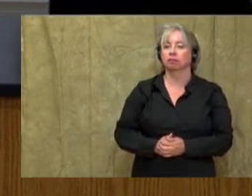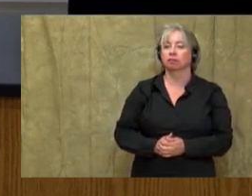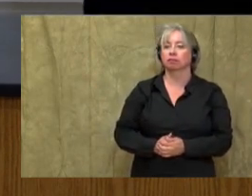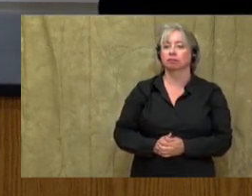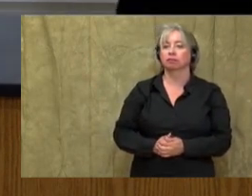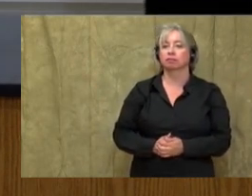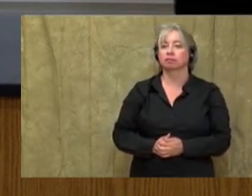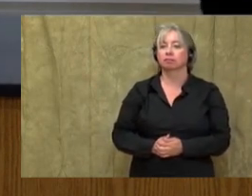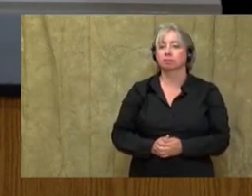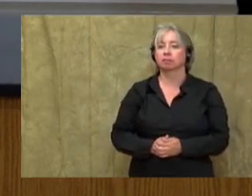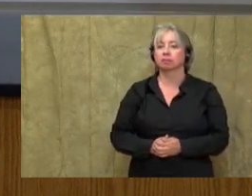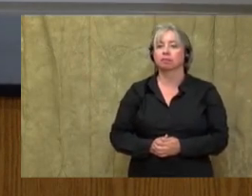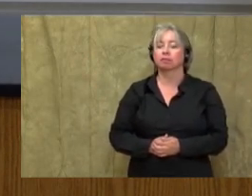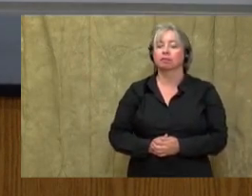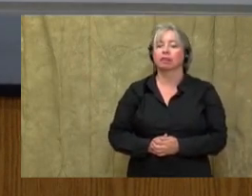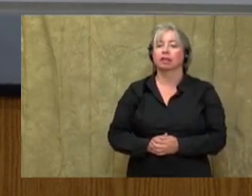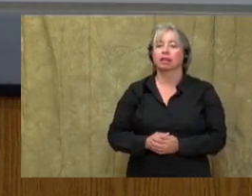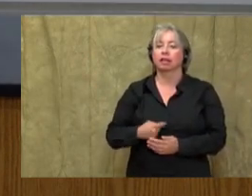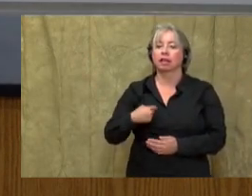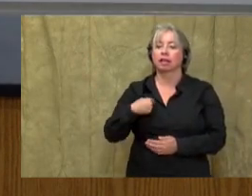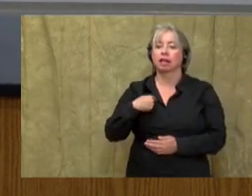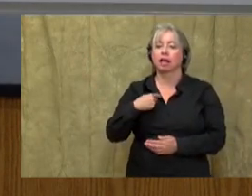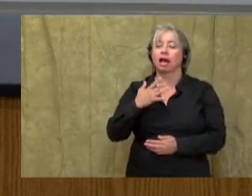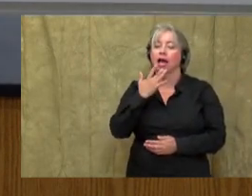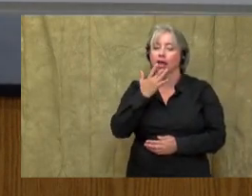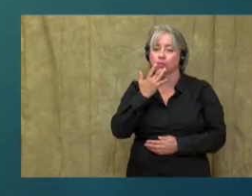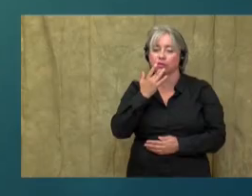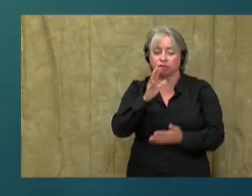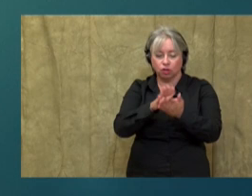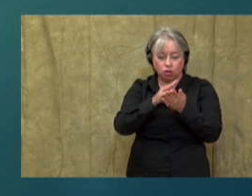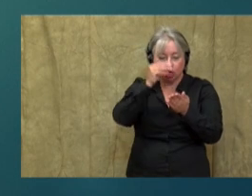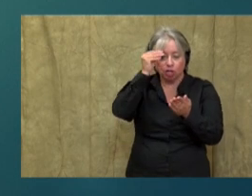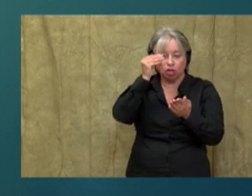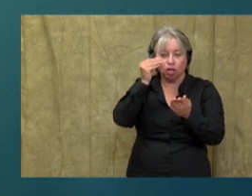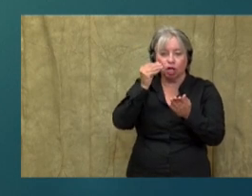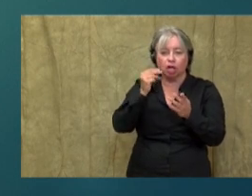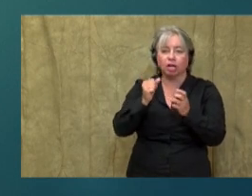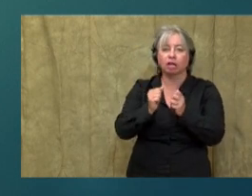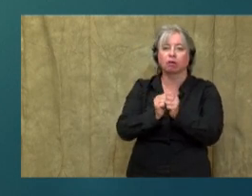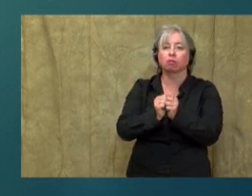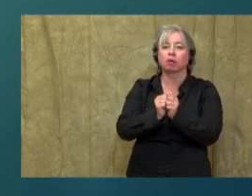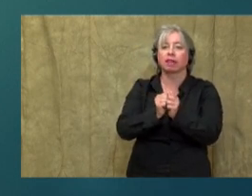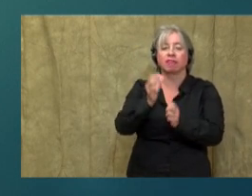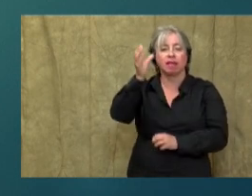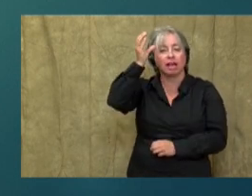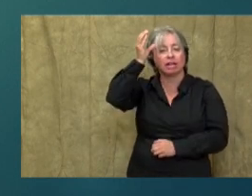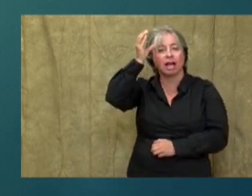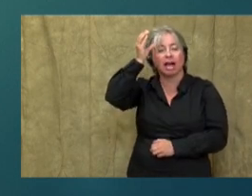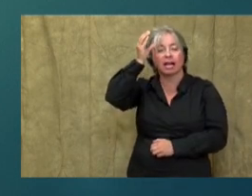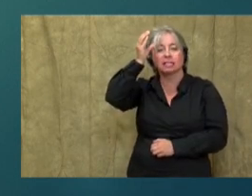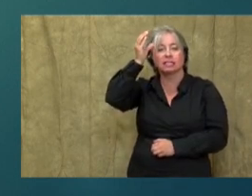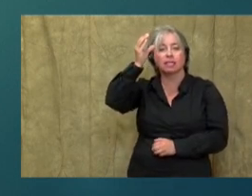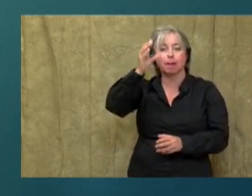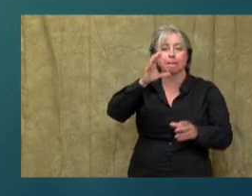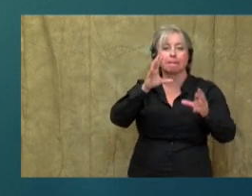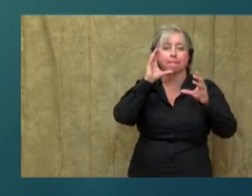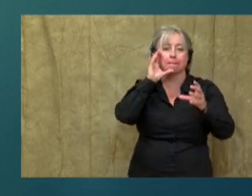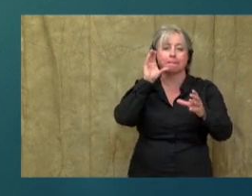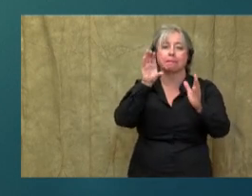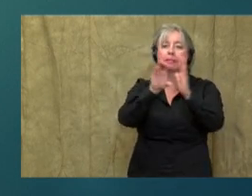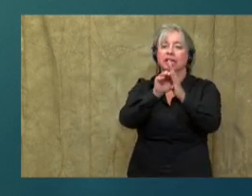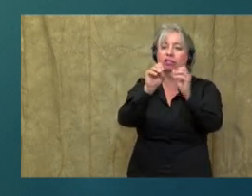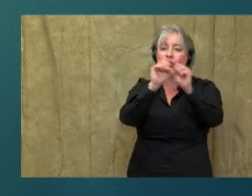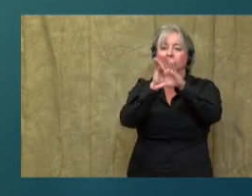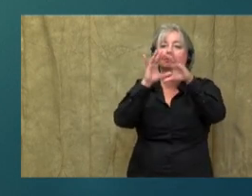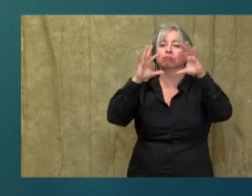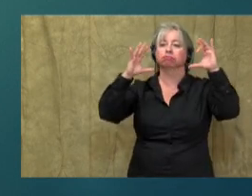with concept maps. One of the things that it helps me do is put the terms and the concepts I've learned into a big picture so I can